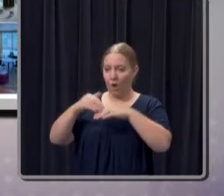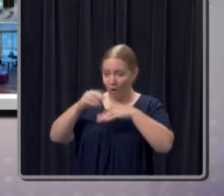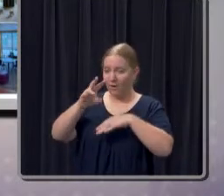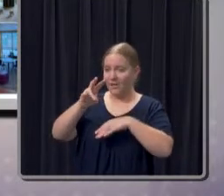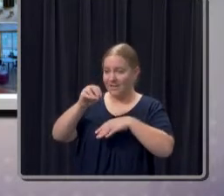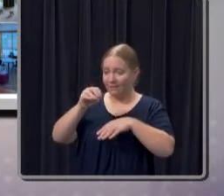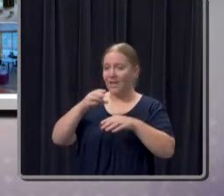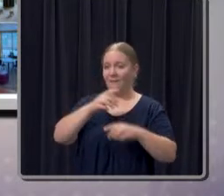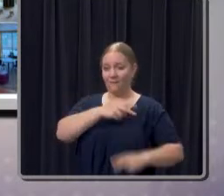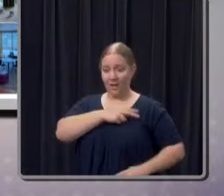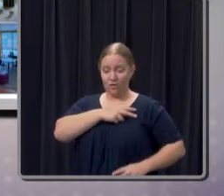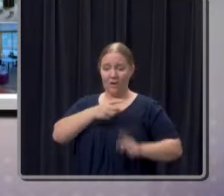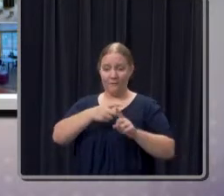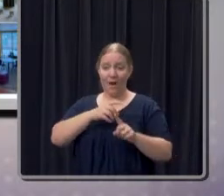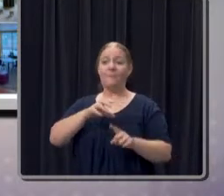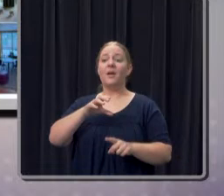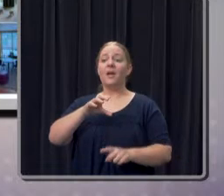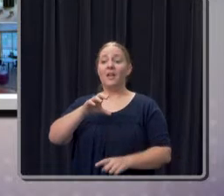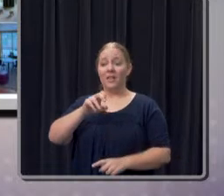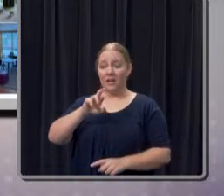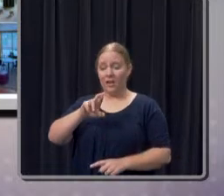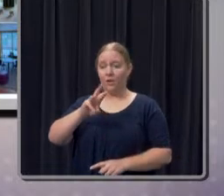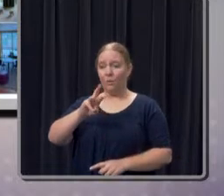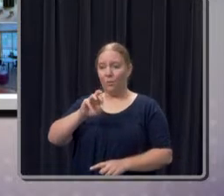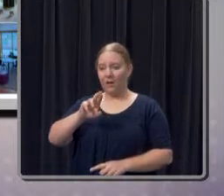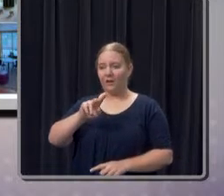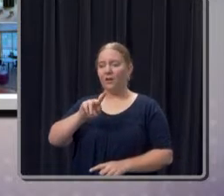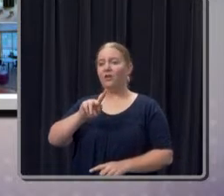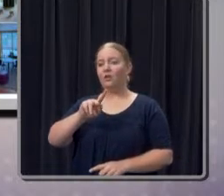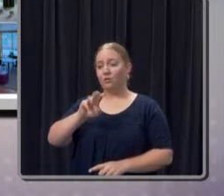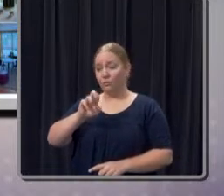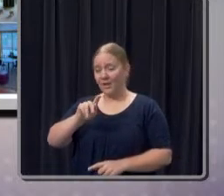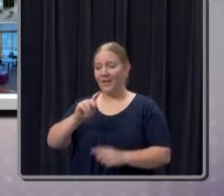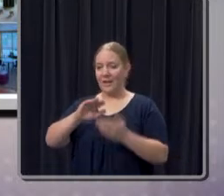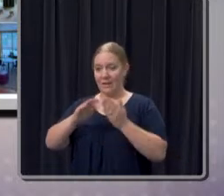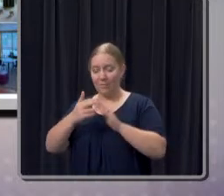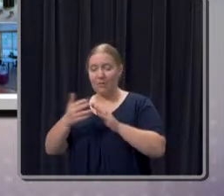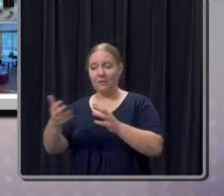Clearwater Creek community come in and be recognized and celebrated for their service